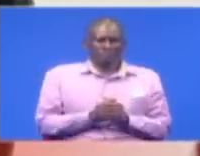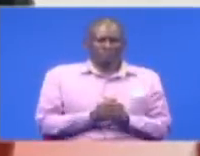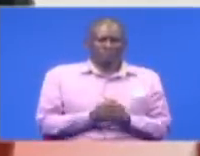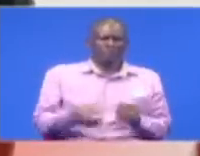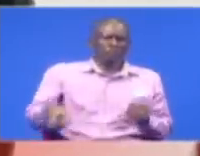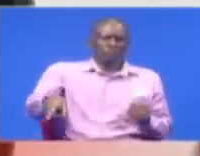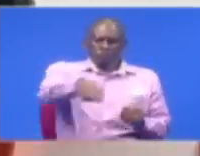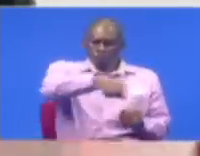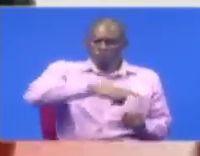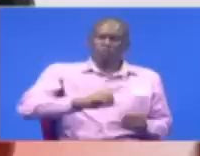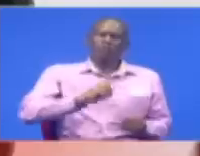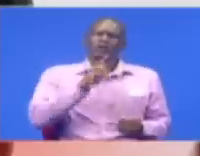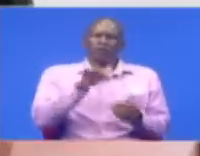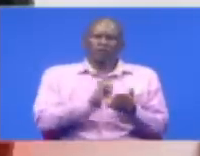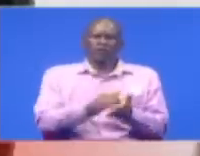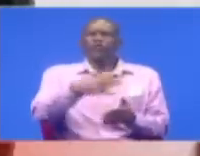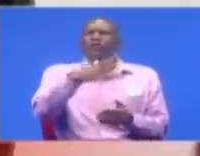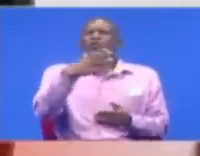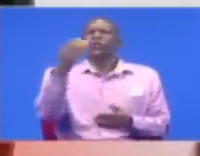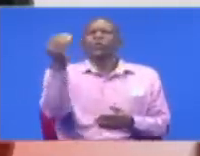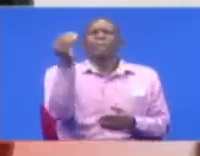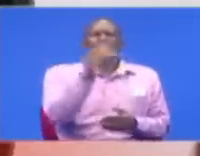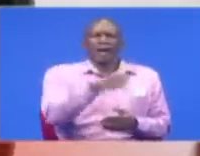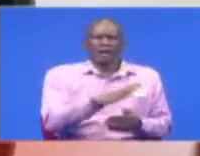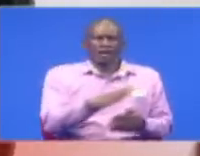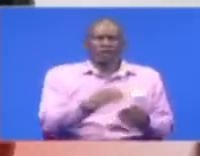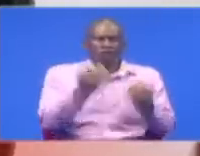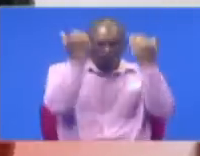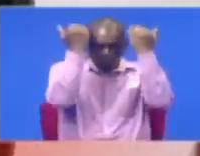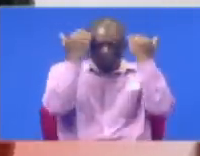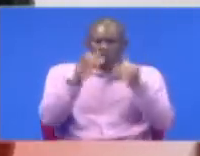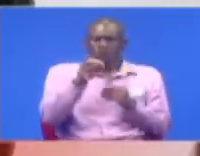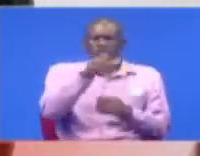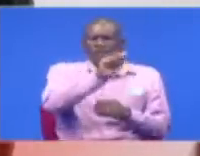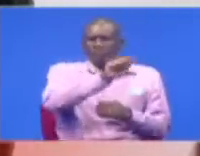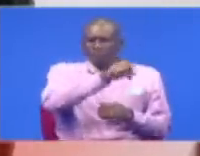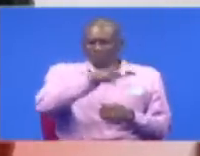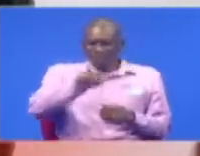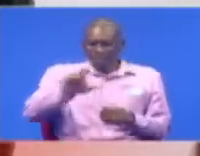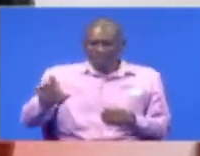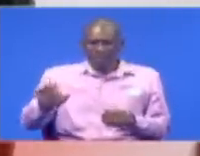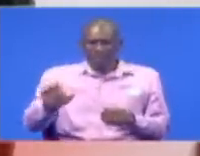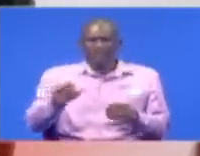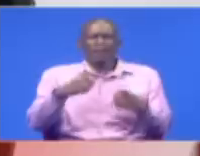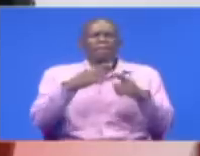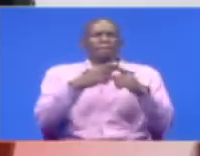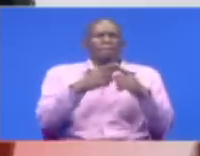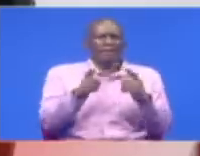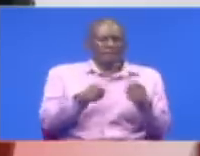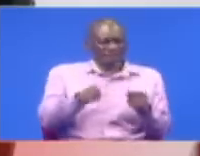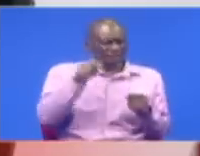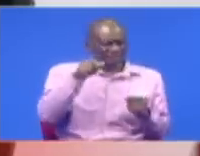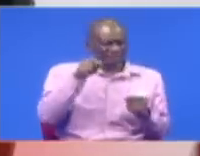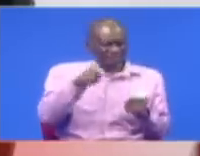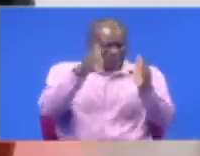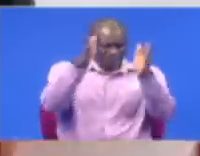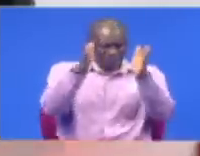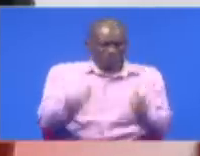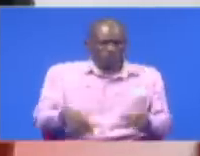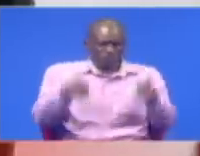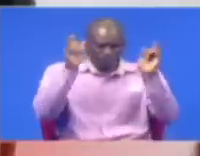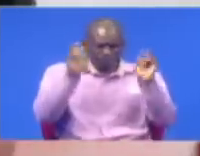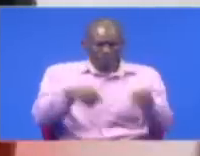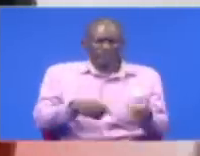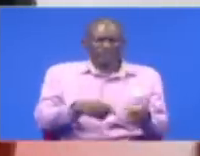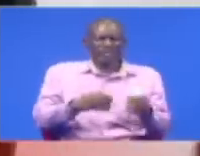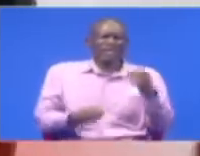are told, go back to Court of Appeal, but this guy must